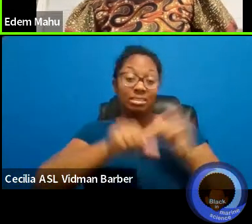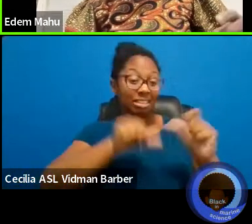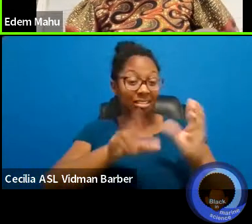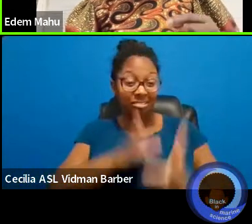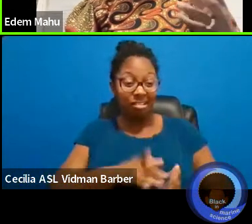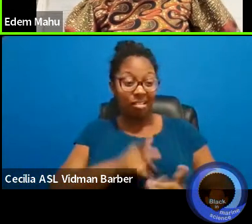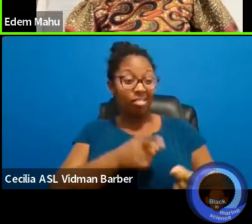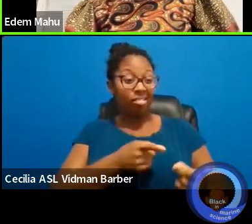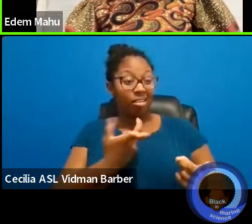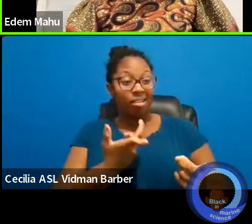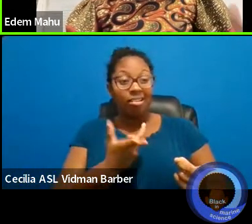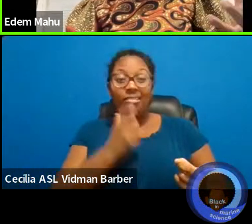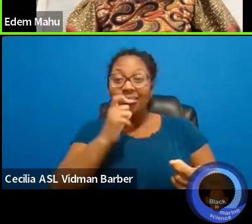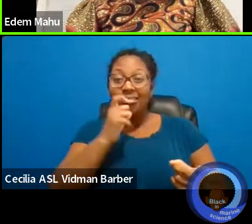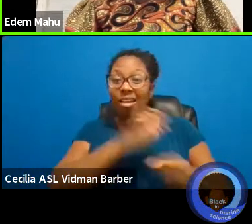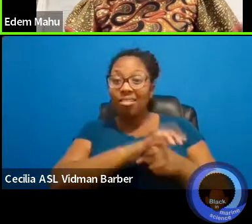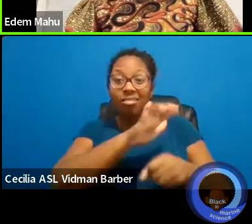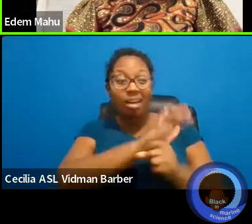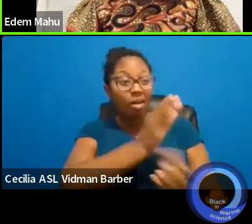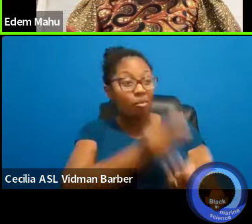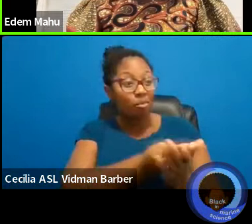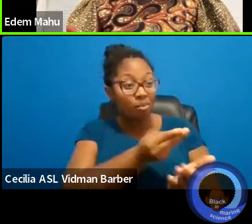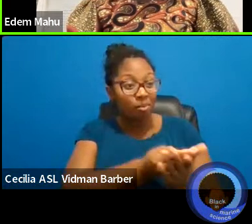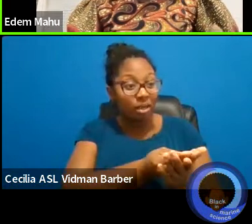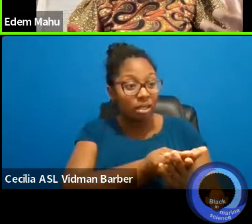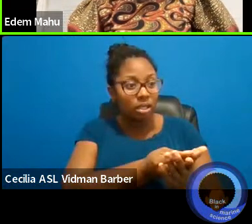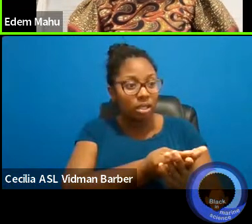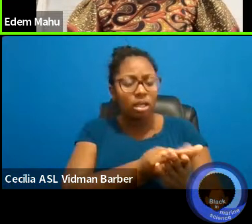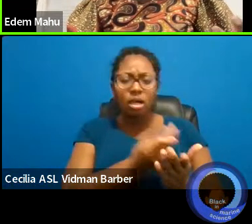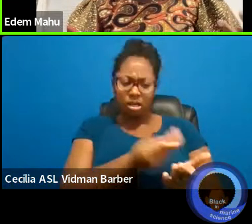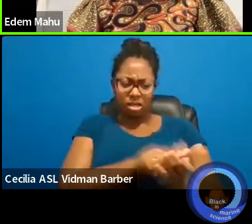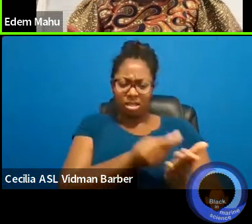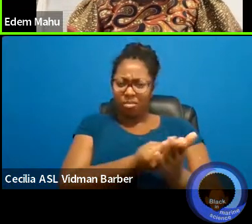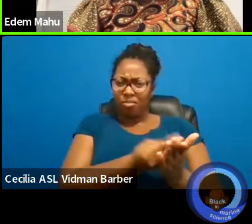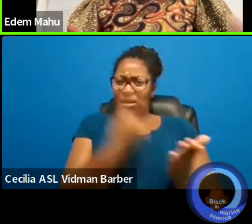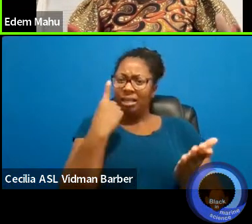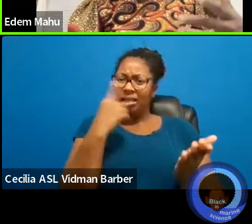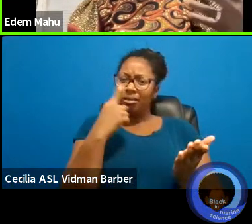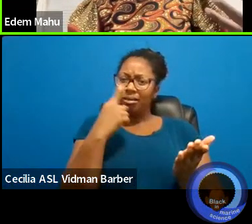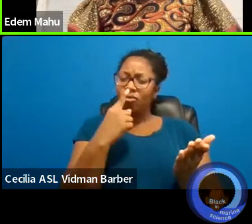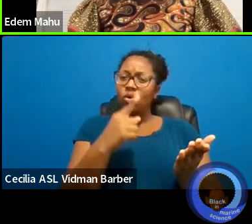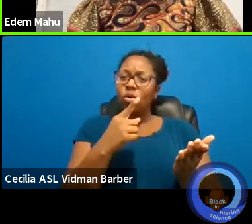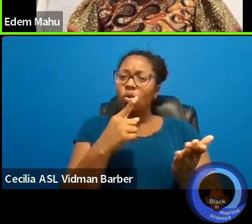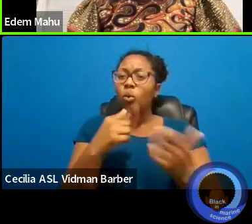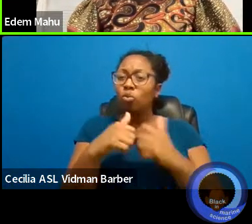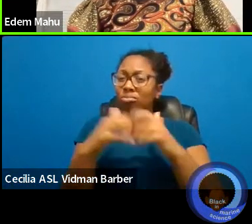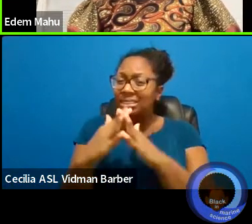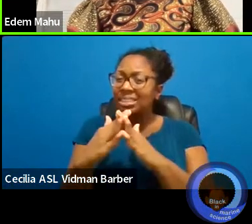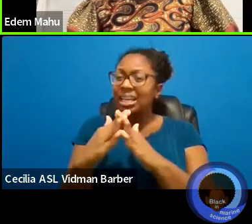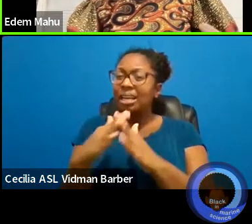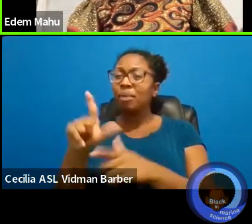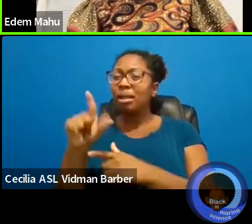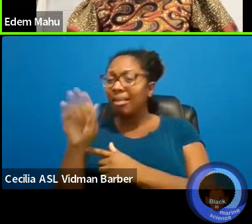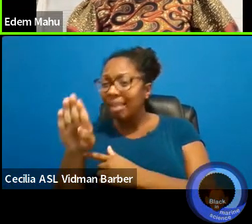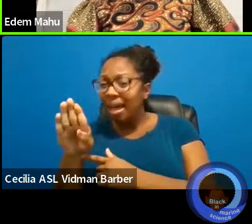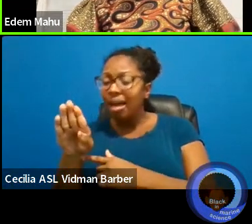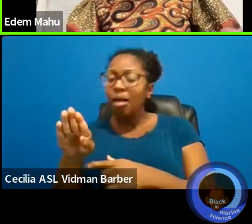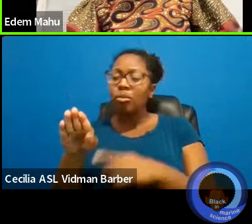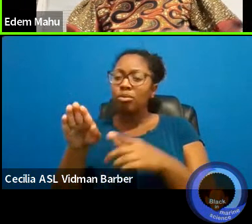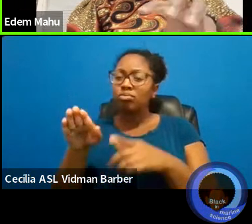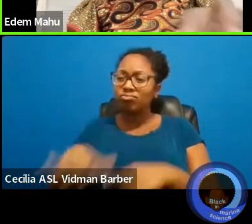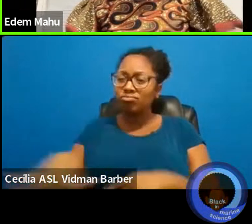funds, and you need the funds to set up the labs. We don't have the labs, we don't have the equipment and all that. And